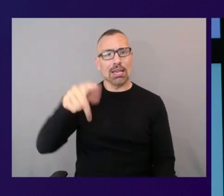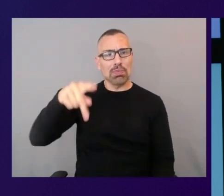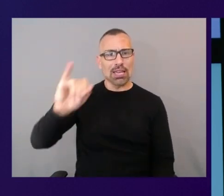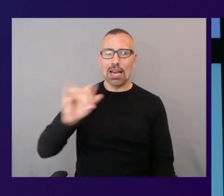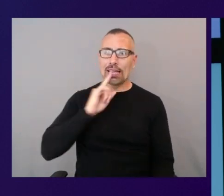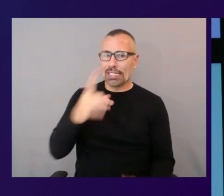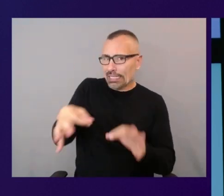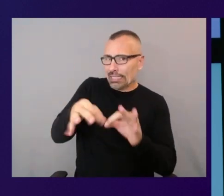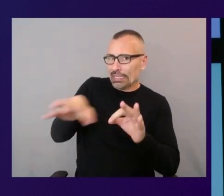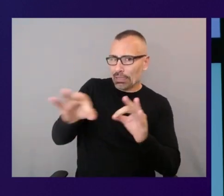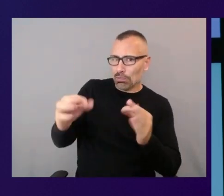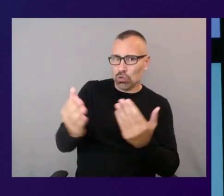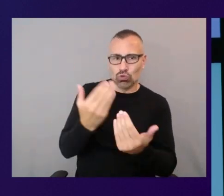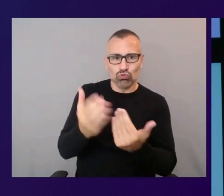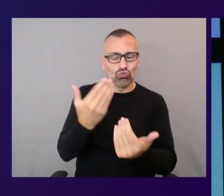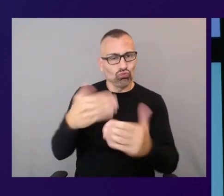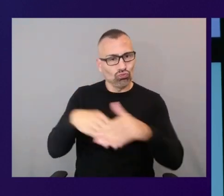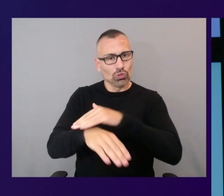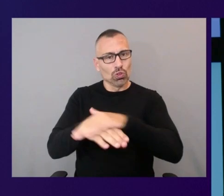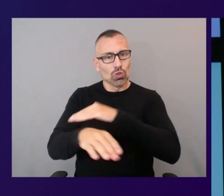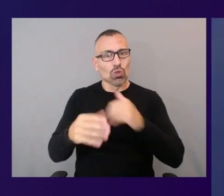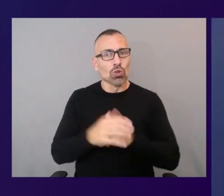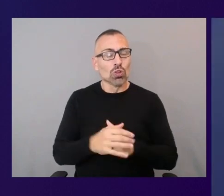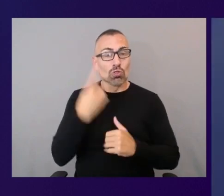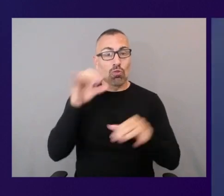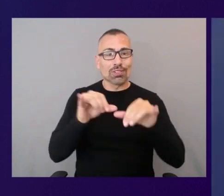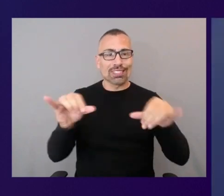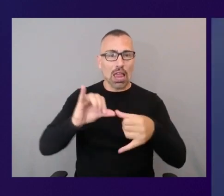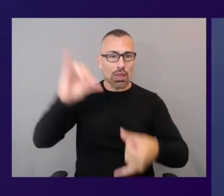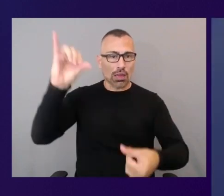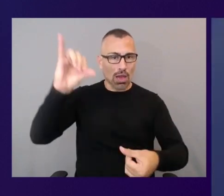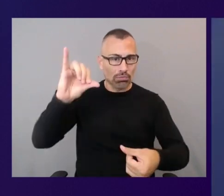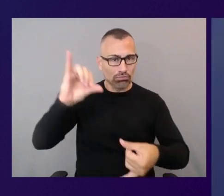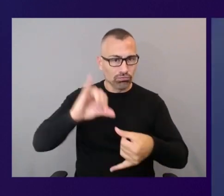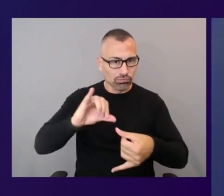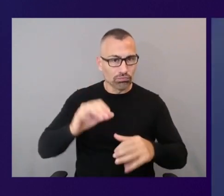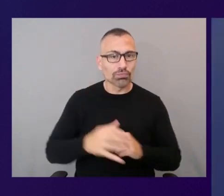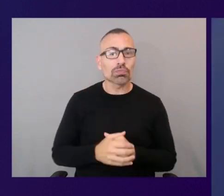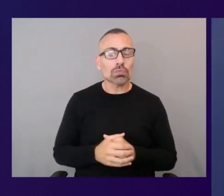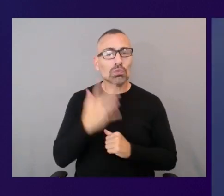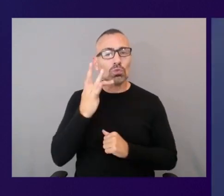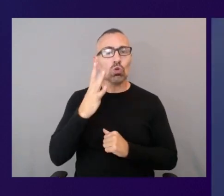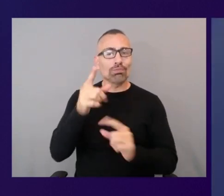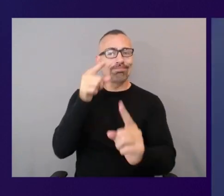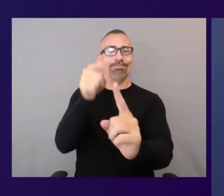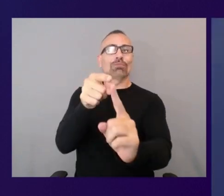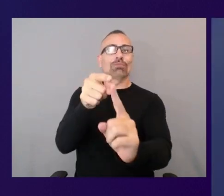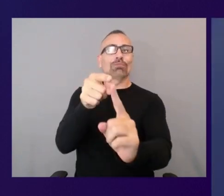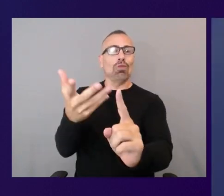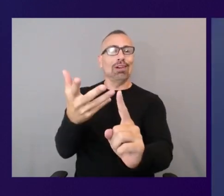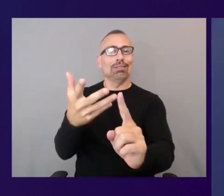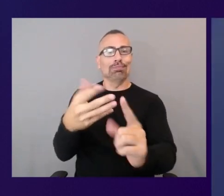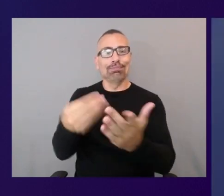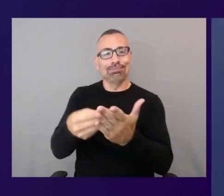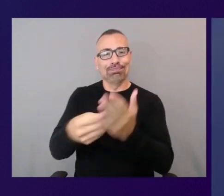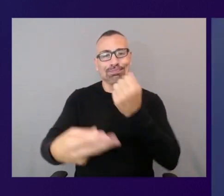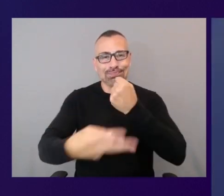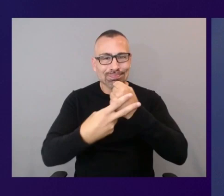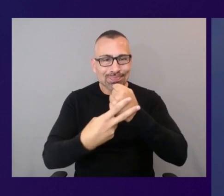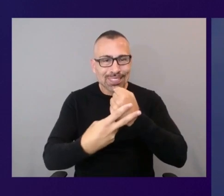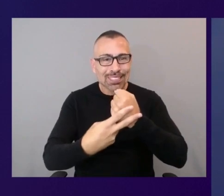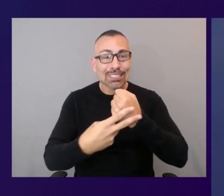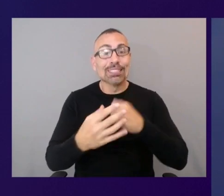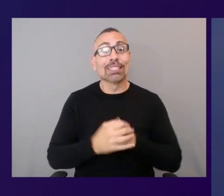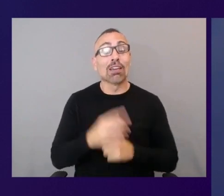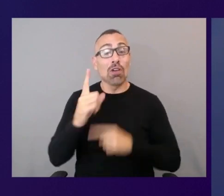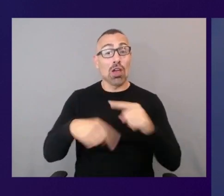use to start scaling up or scale down is aimed at saving you money. Then of course, when you get a chance to chat with your end user